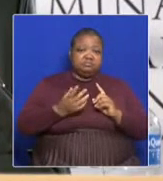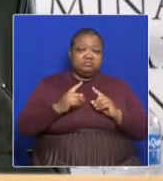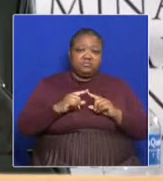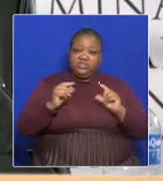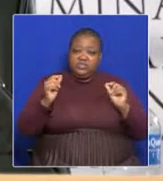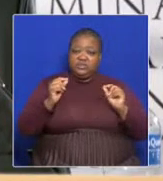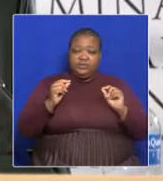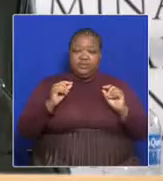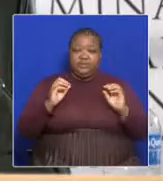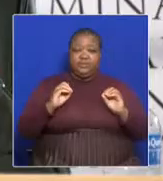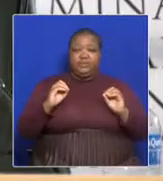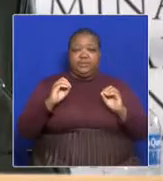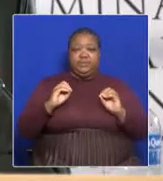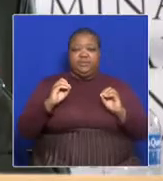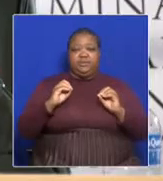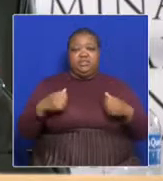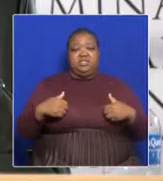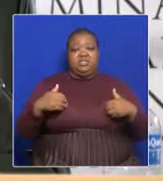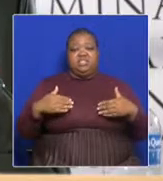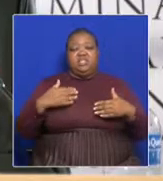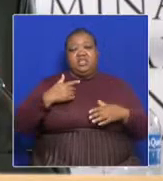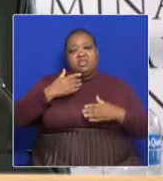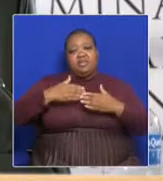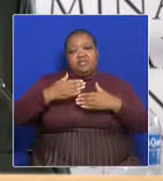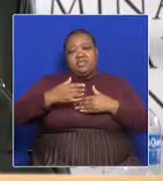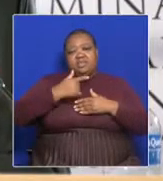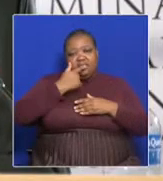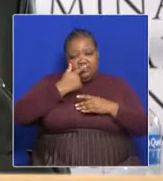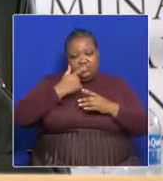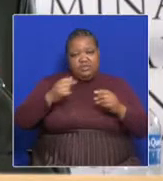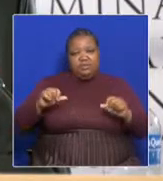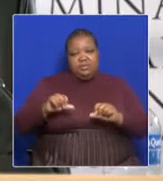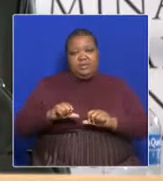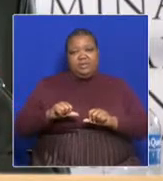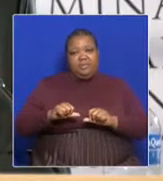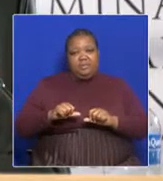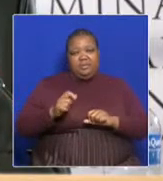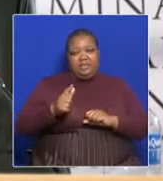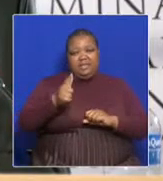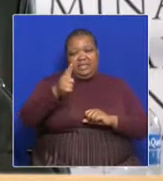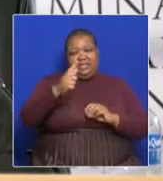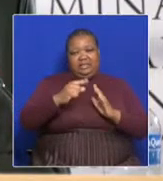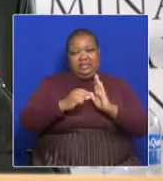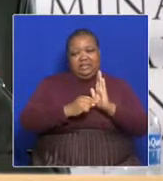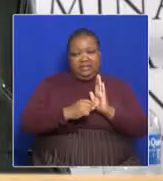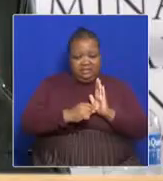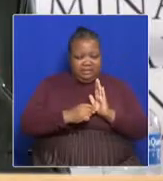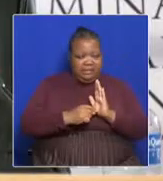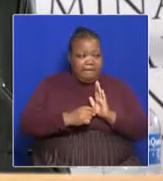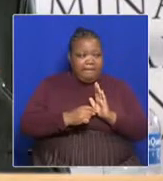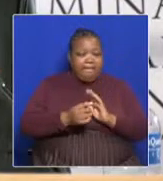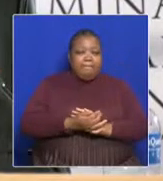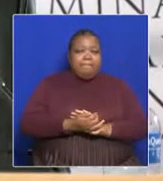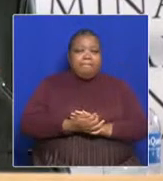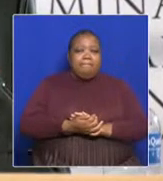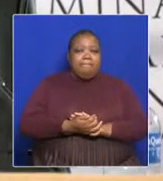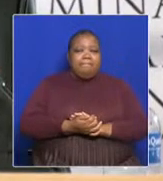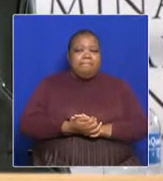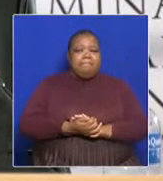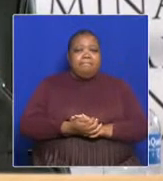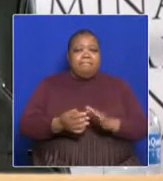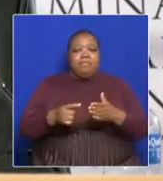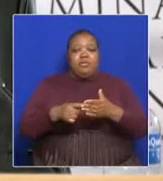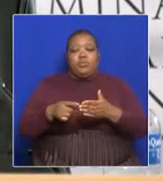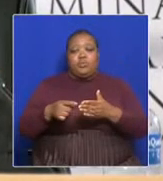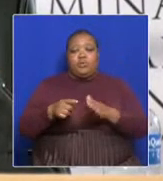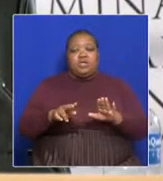starts after lunch. So he would have to come back on a later date, possibly in that week of the 8th,